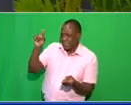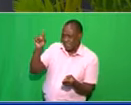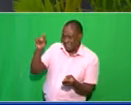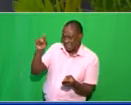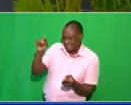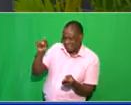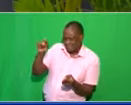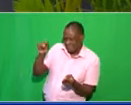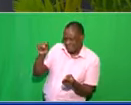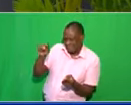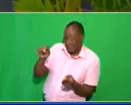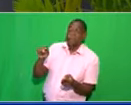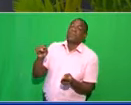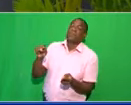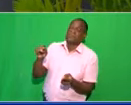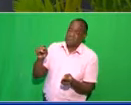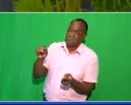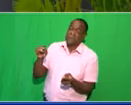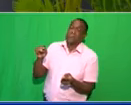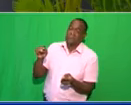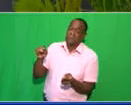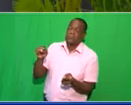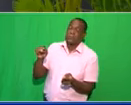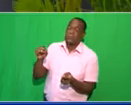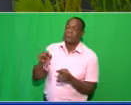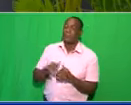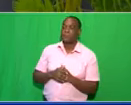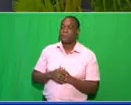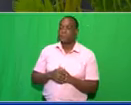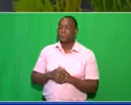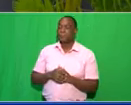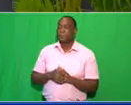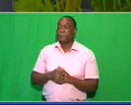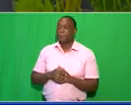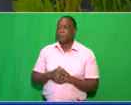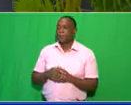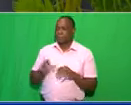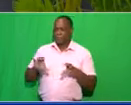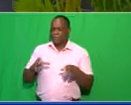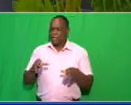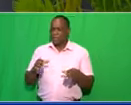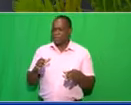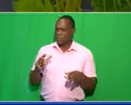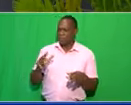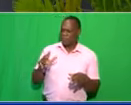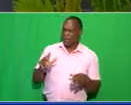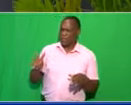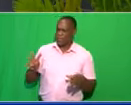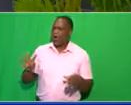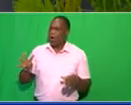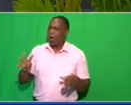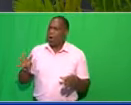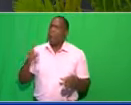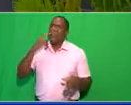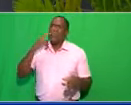in the earlier age at third or fourth standard. Dr. Smith? Yeah, at the standard 3 or